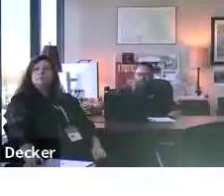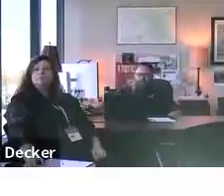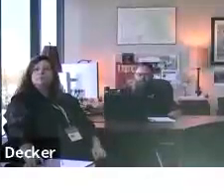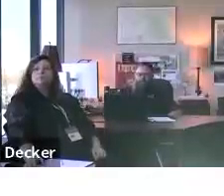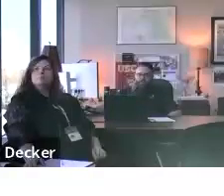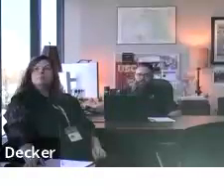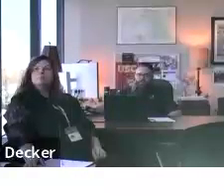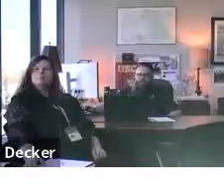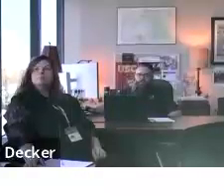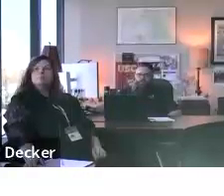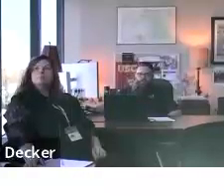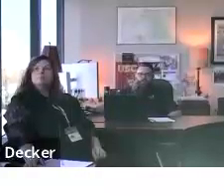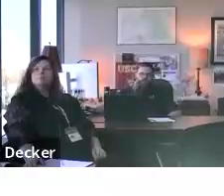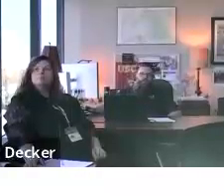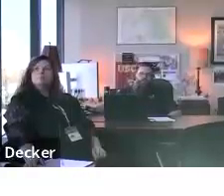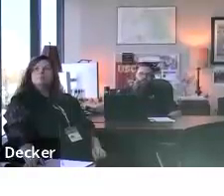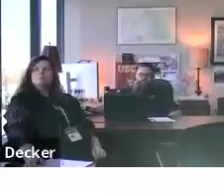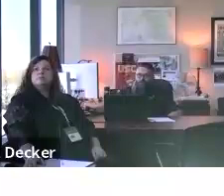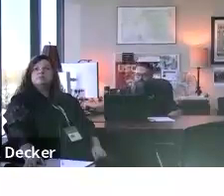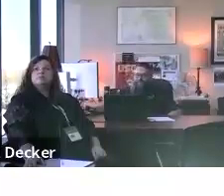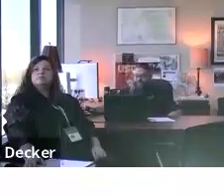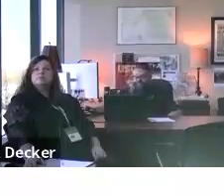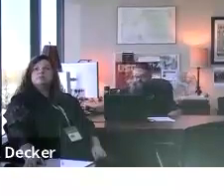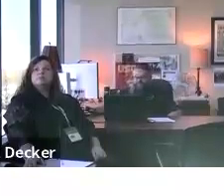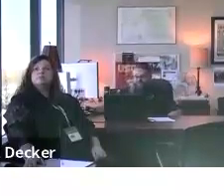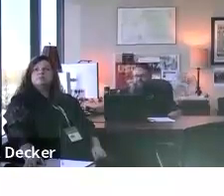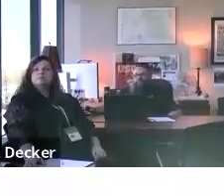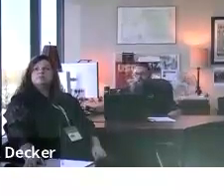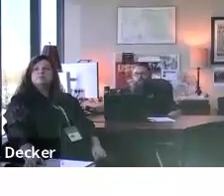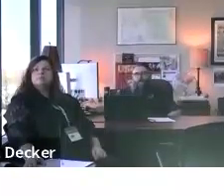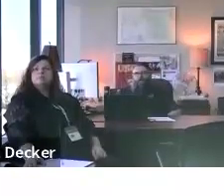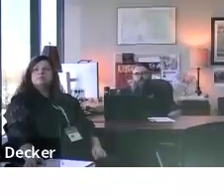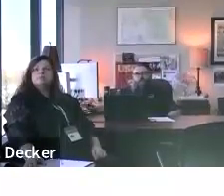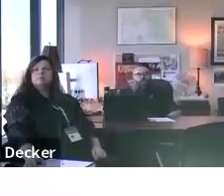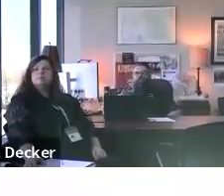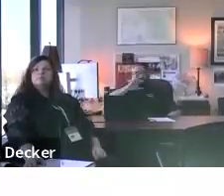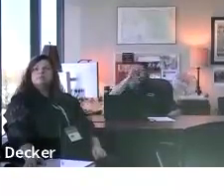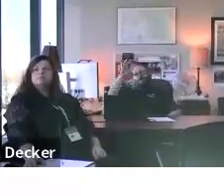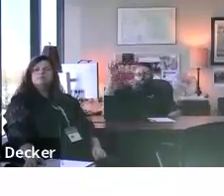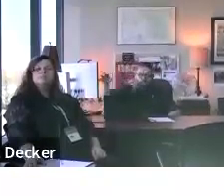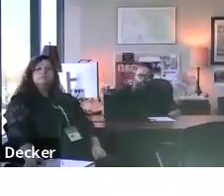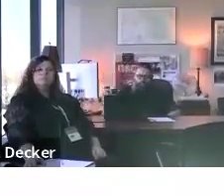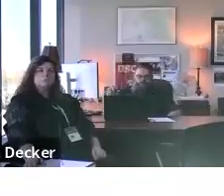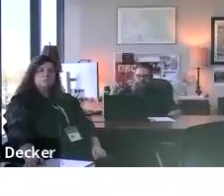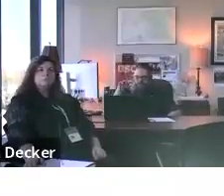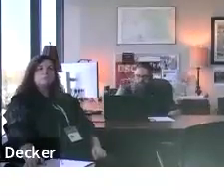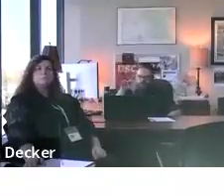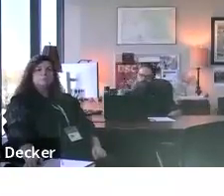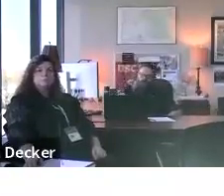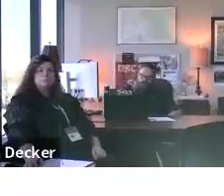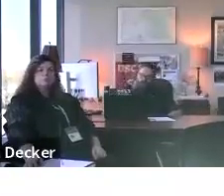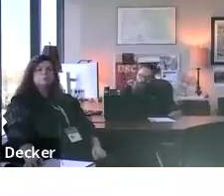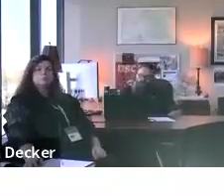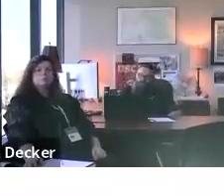rate study was presented to the legislature back in 2019. I have shared many times on